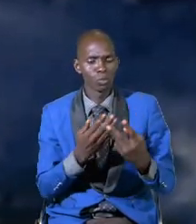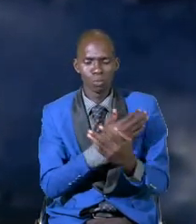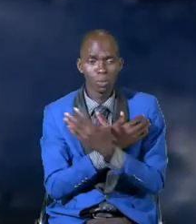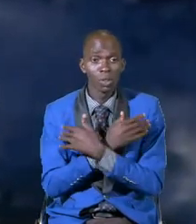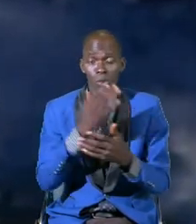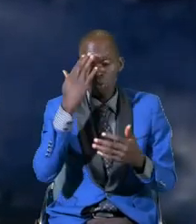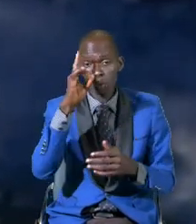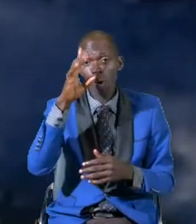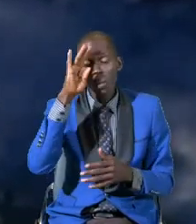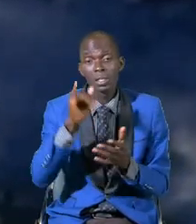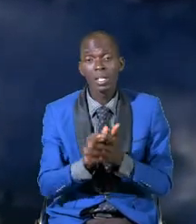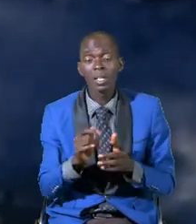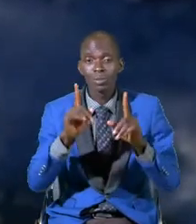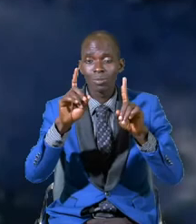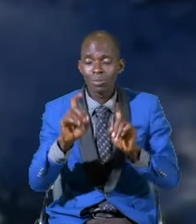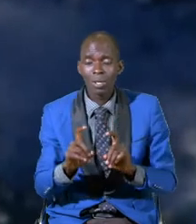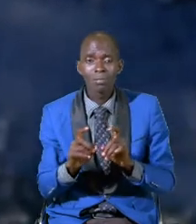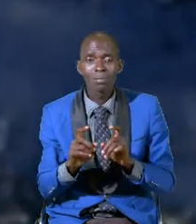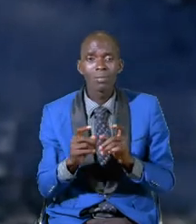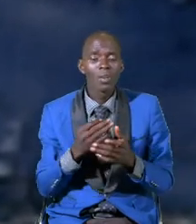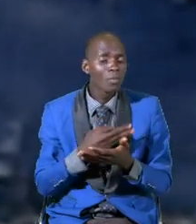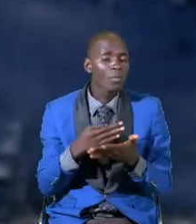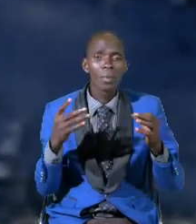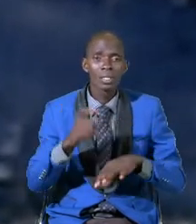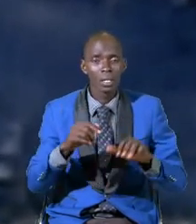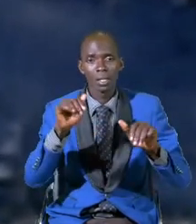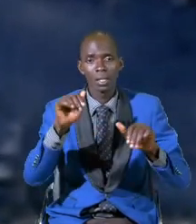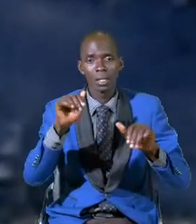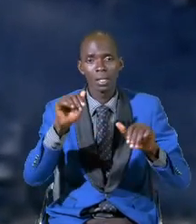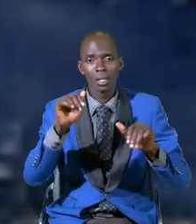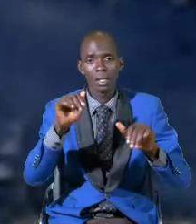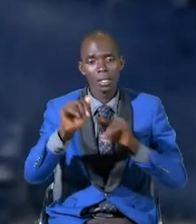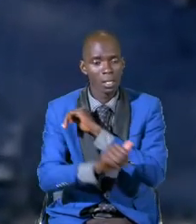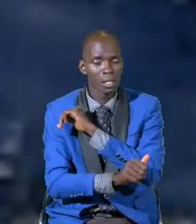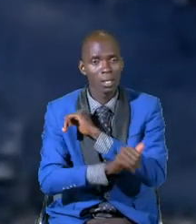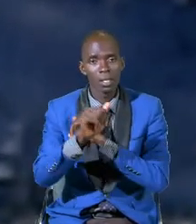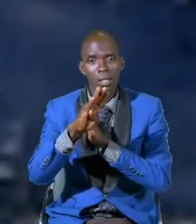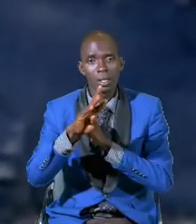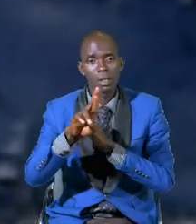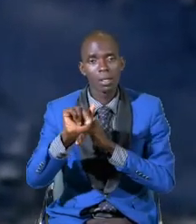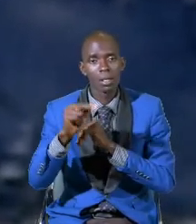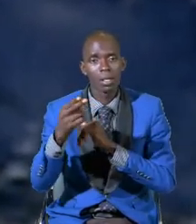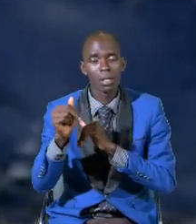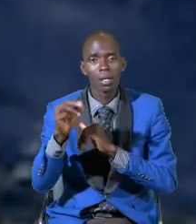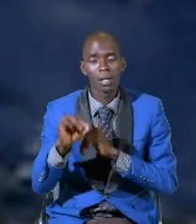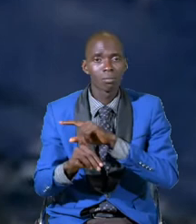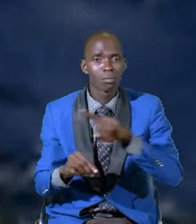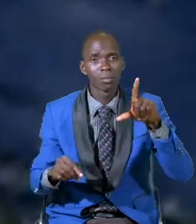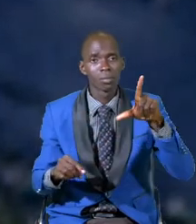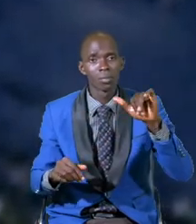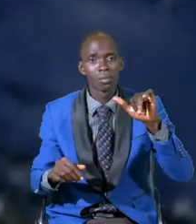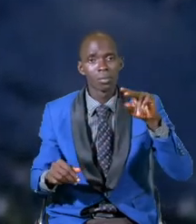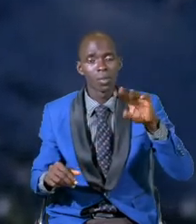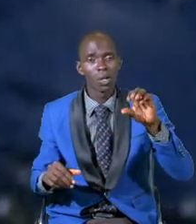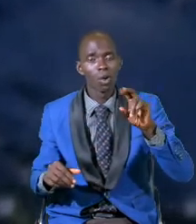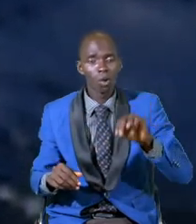eventually he became a president. You can cope. There may be a peculiar predicament that you have. It